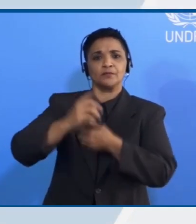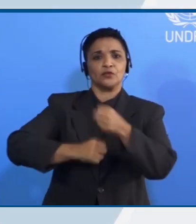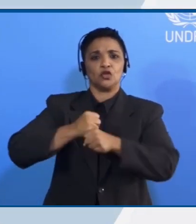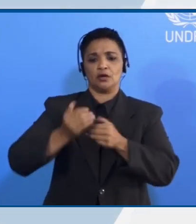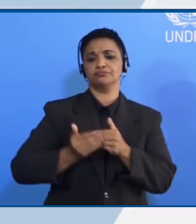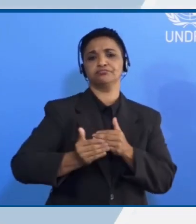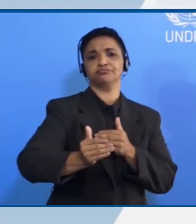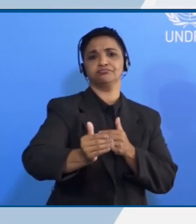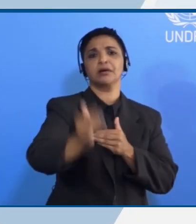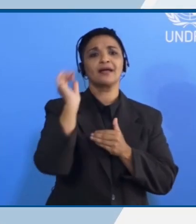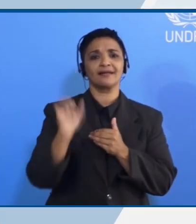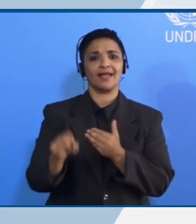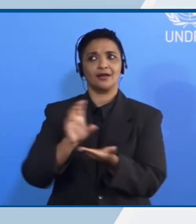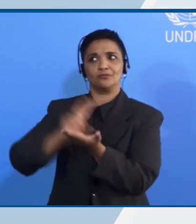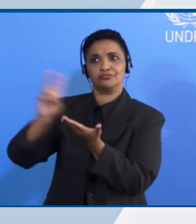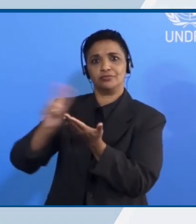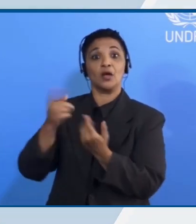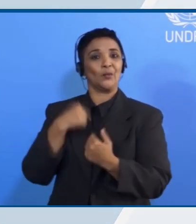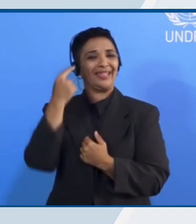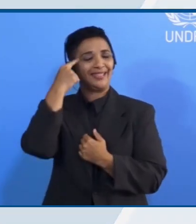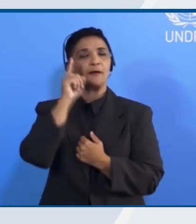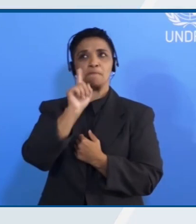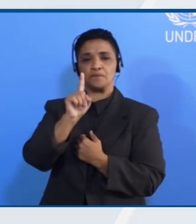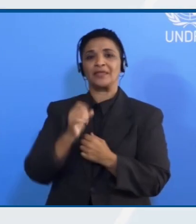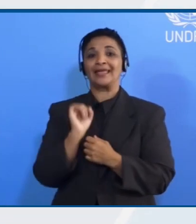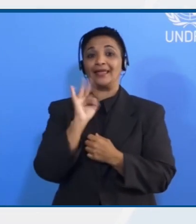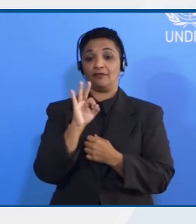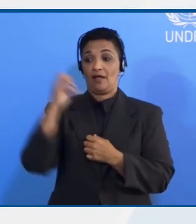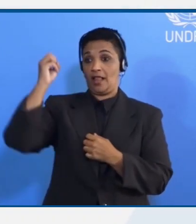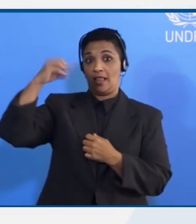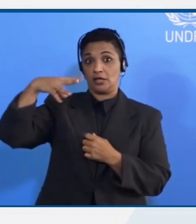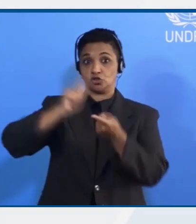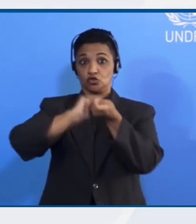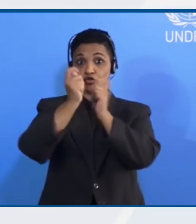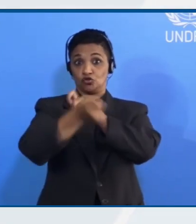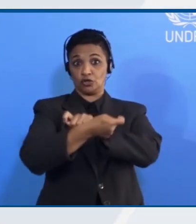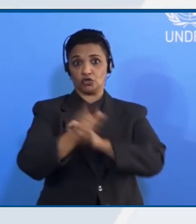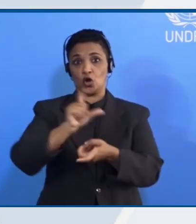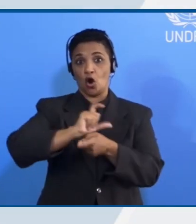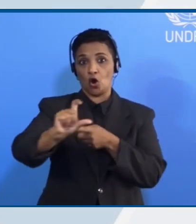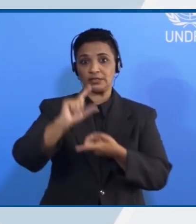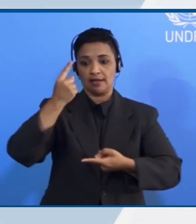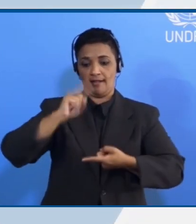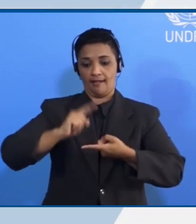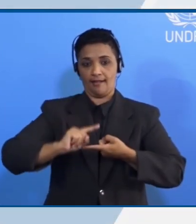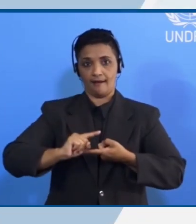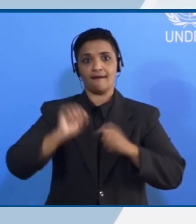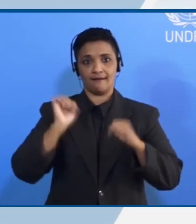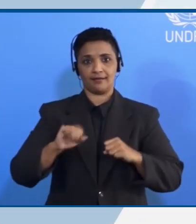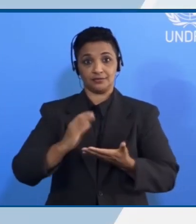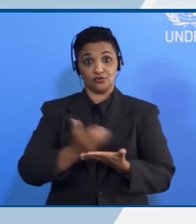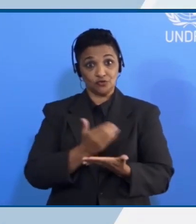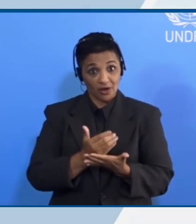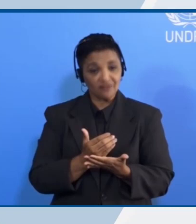the investment time frame. So this idea of trying to monetize basically cost savings or increased